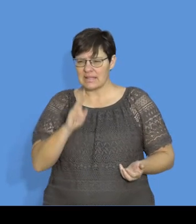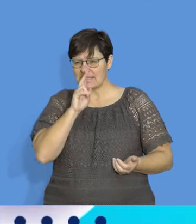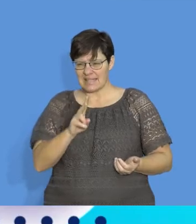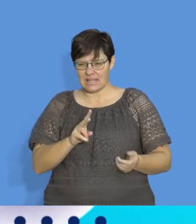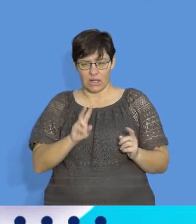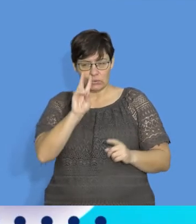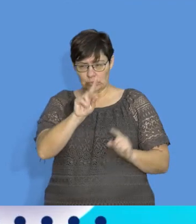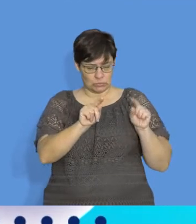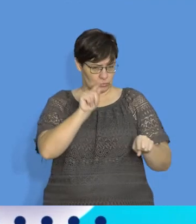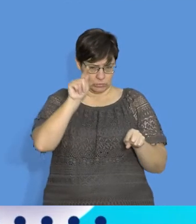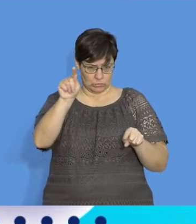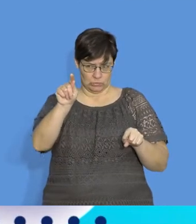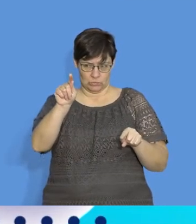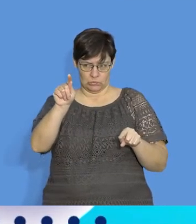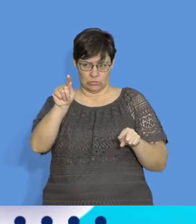Can you see with 2 points,